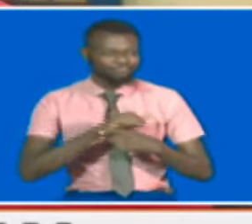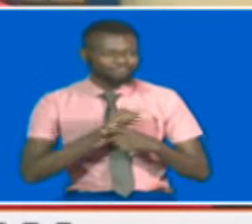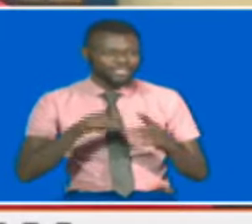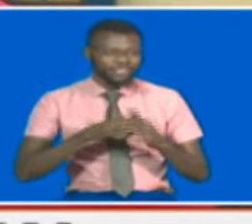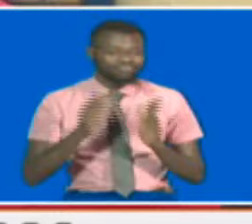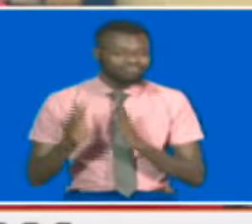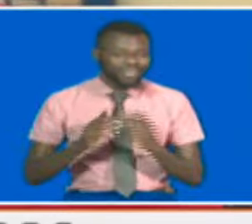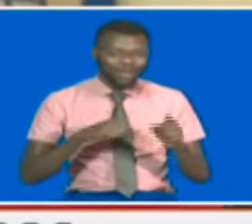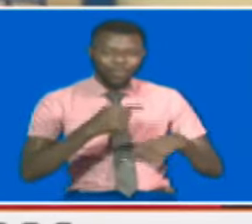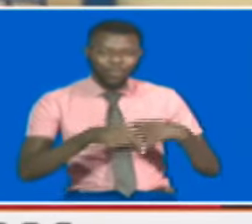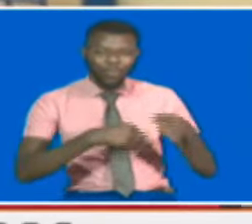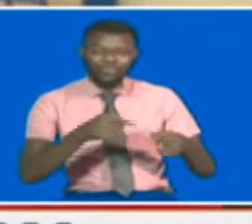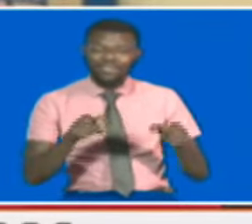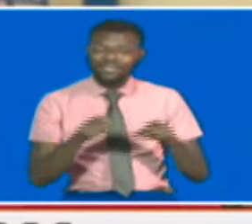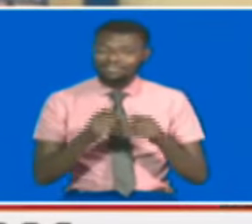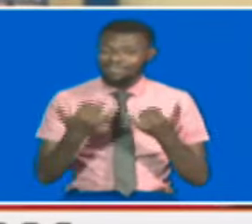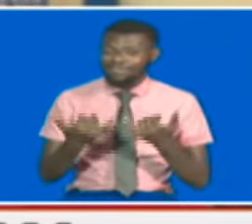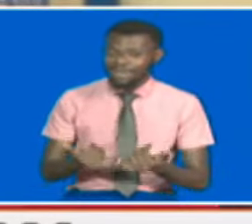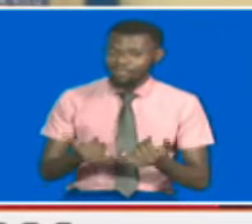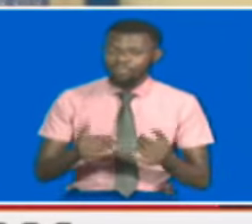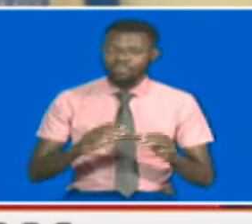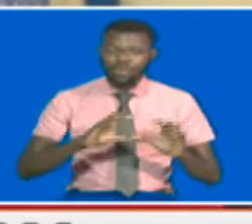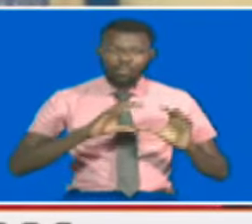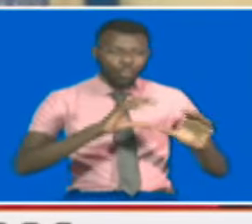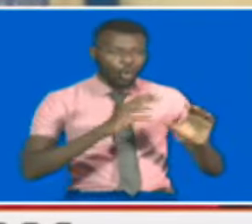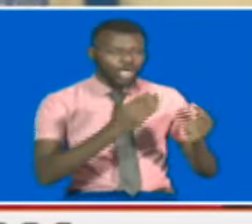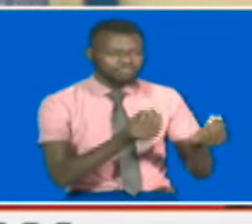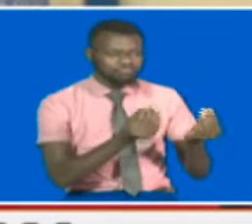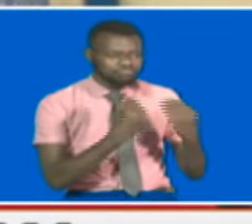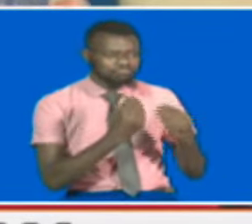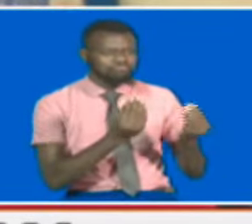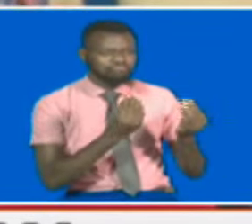Coach wetu anatupea vitu zinazotusaidia kwa